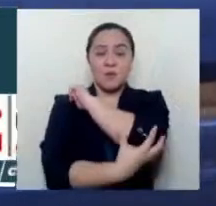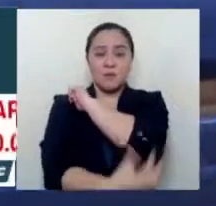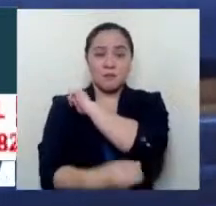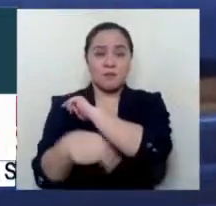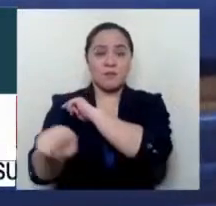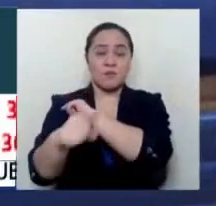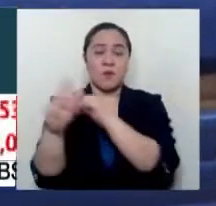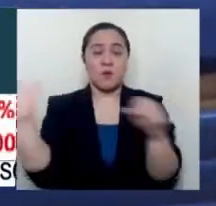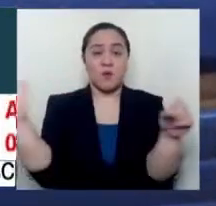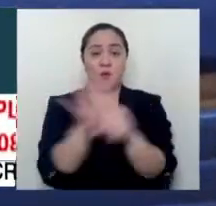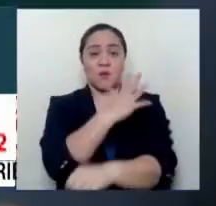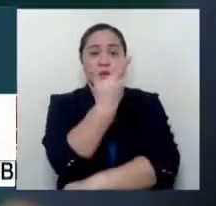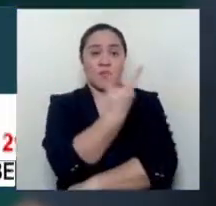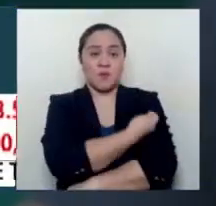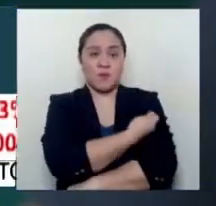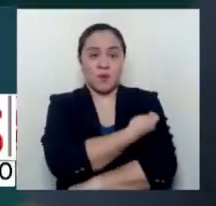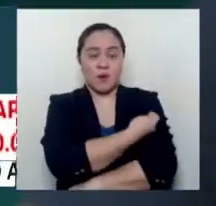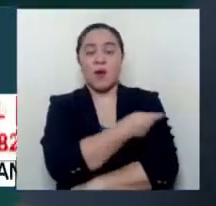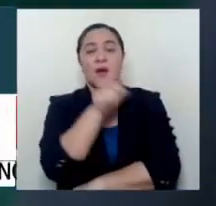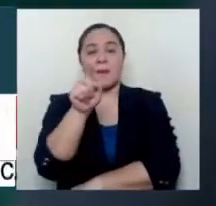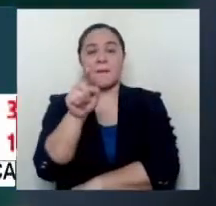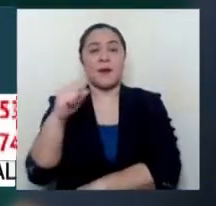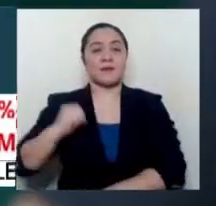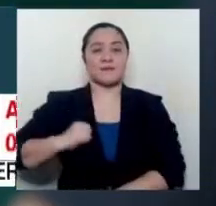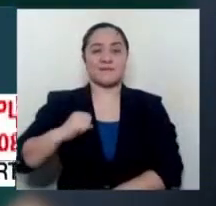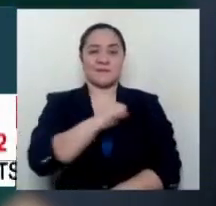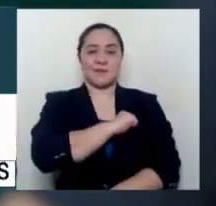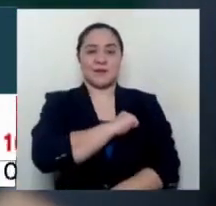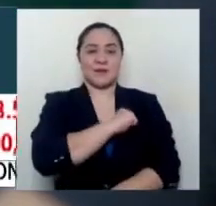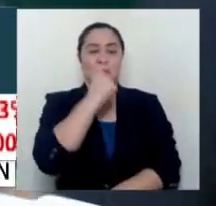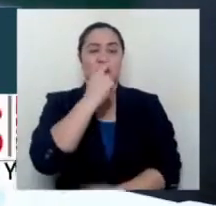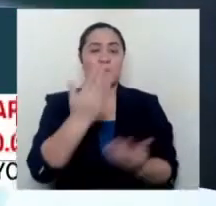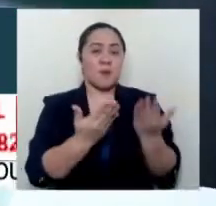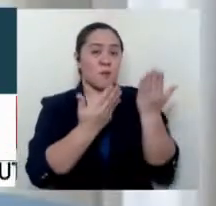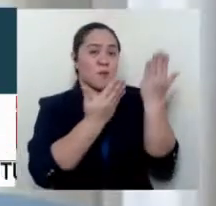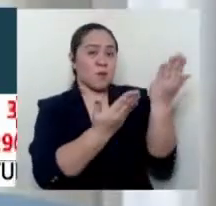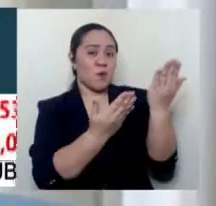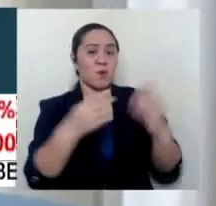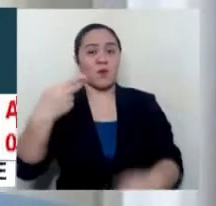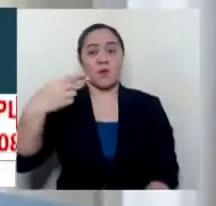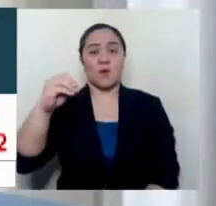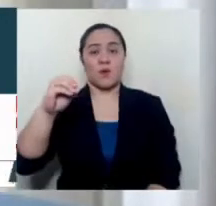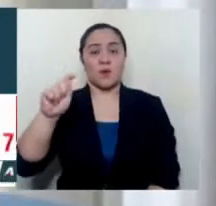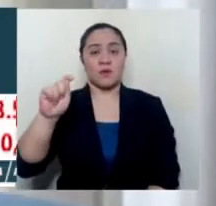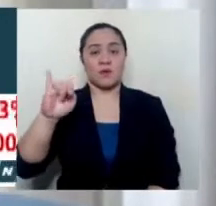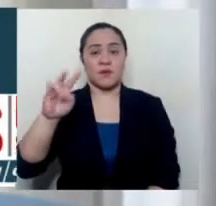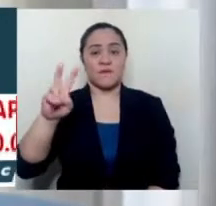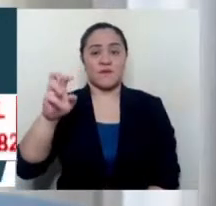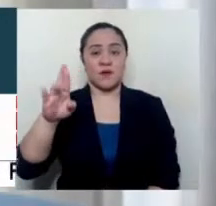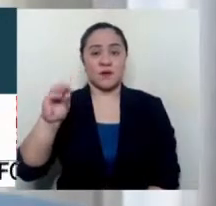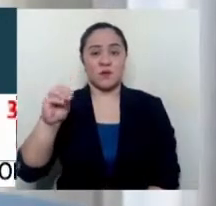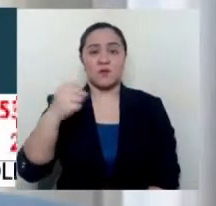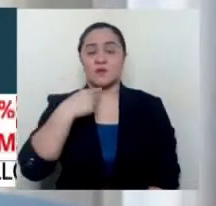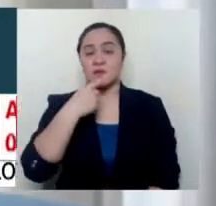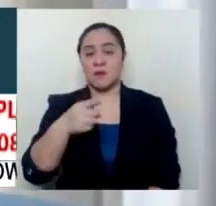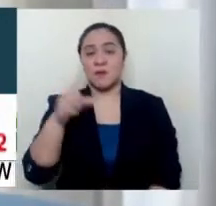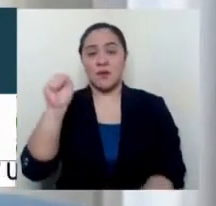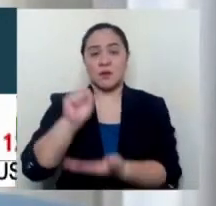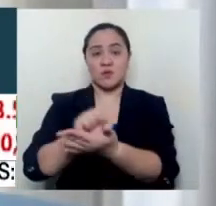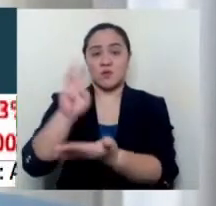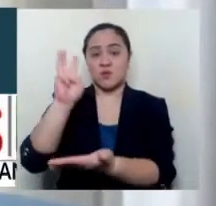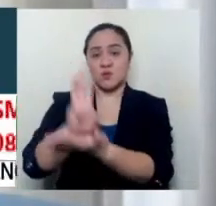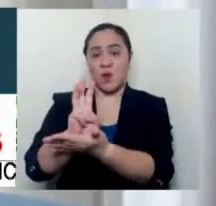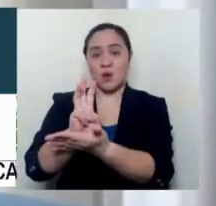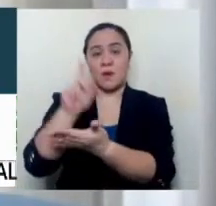vaccinated. Opposition senators speaking out against that proposal, Senator Rizo Ontivero suggests the Social Welfare Department should